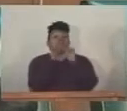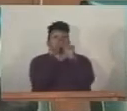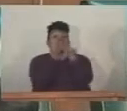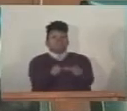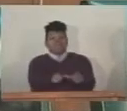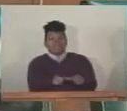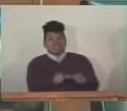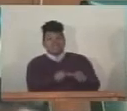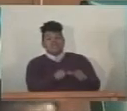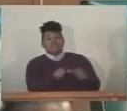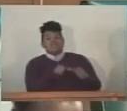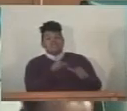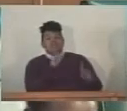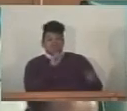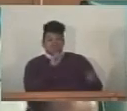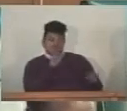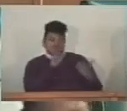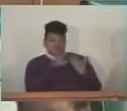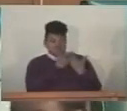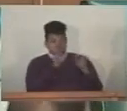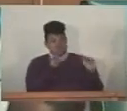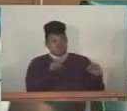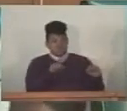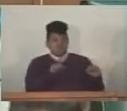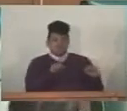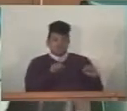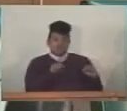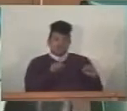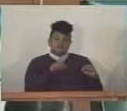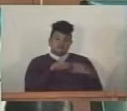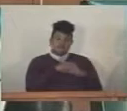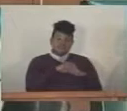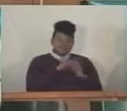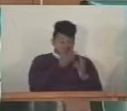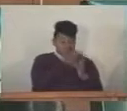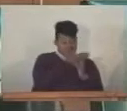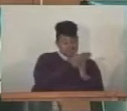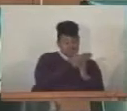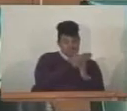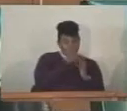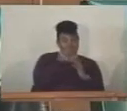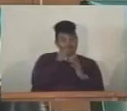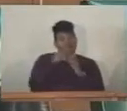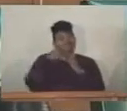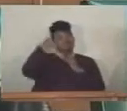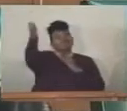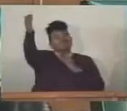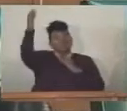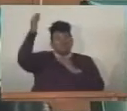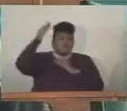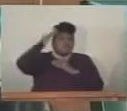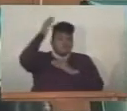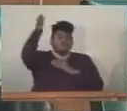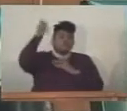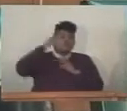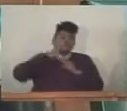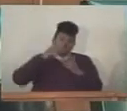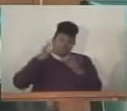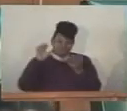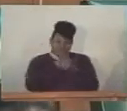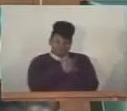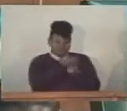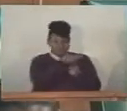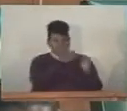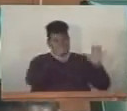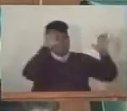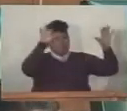sustained response in the medium and in the long term to cauterize this monster